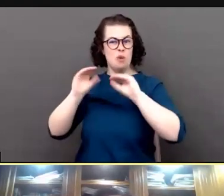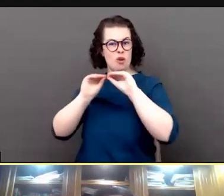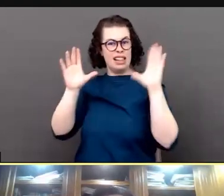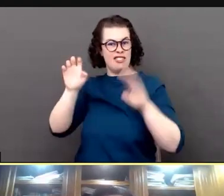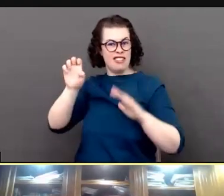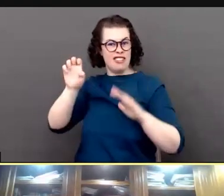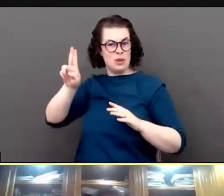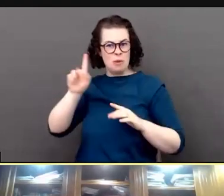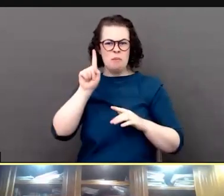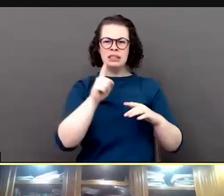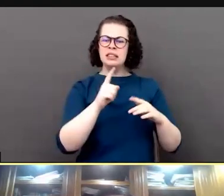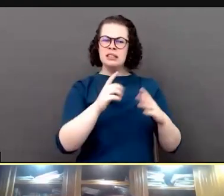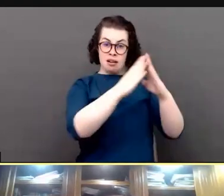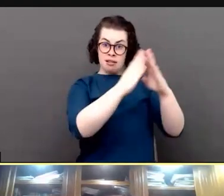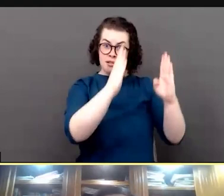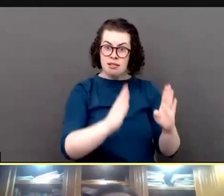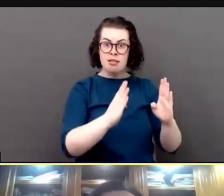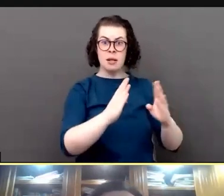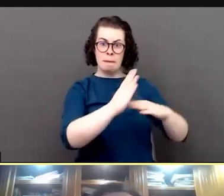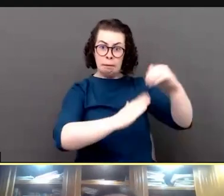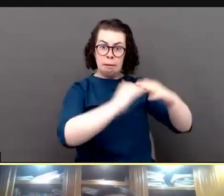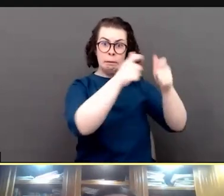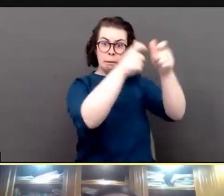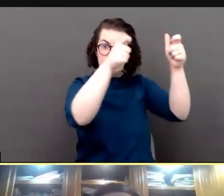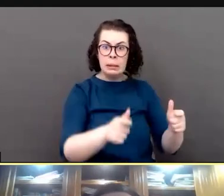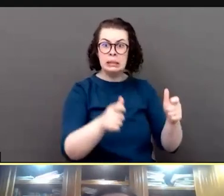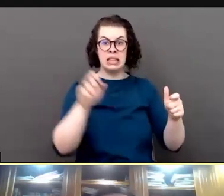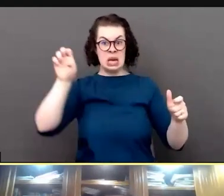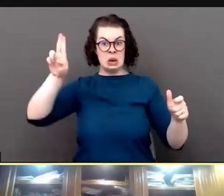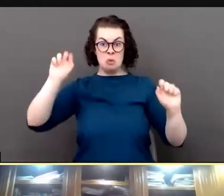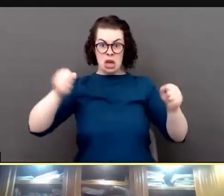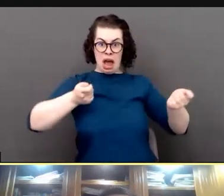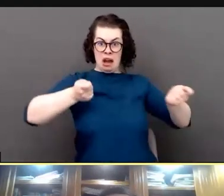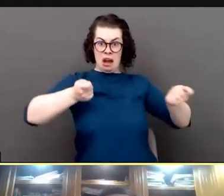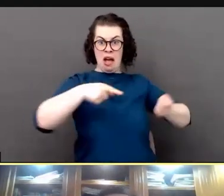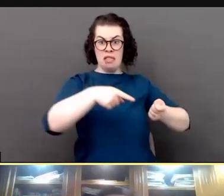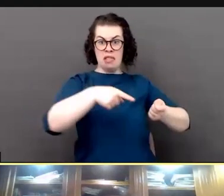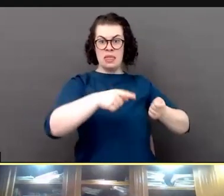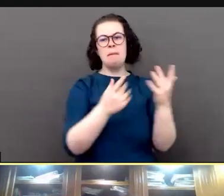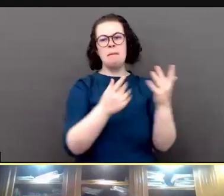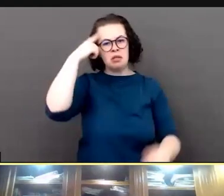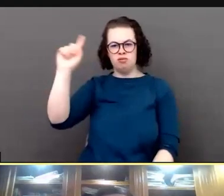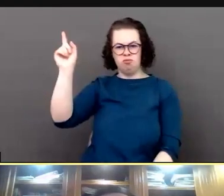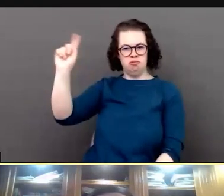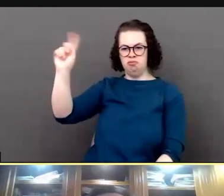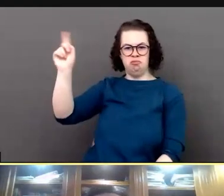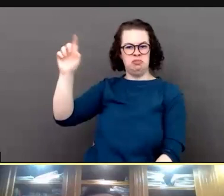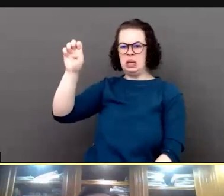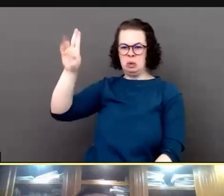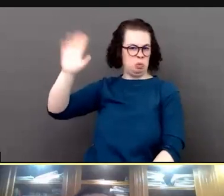many people did not believe that action should be taken at European level, and were more firm into the